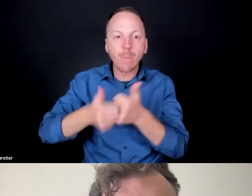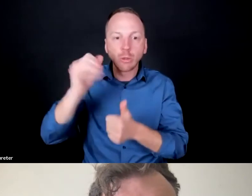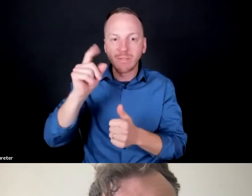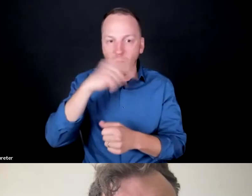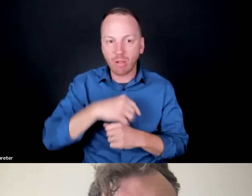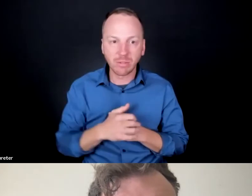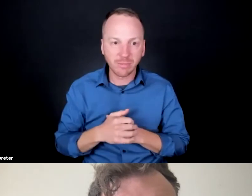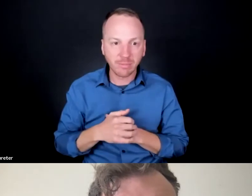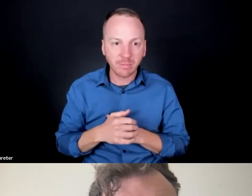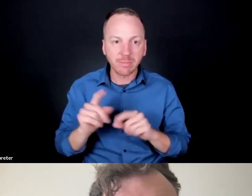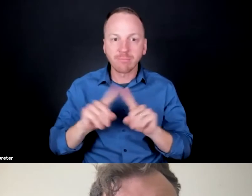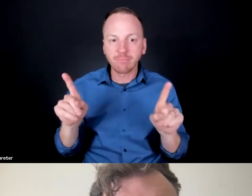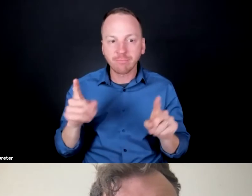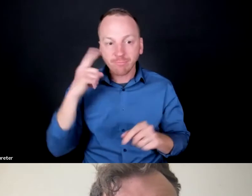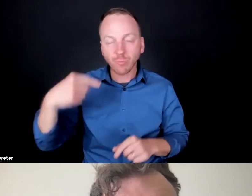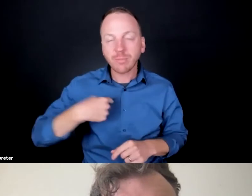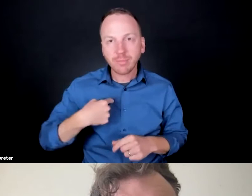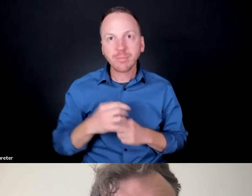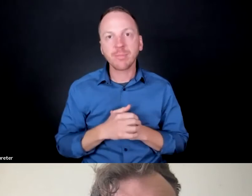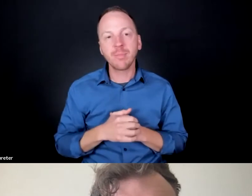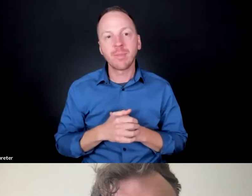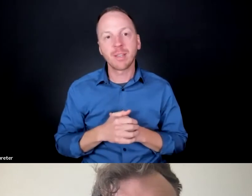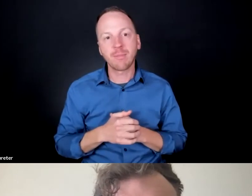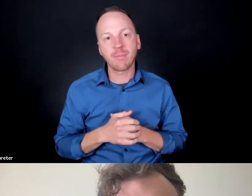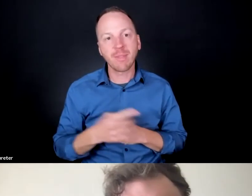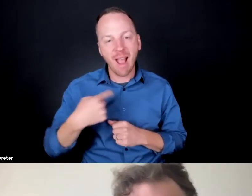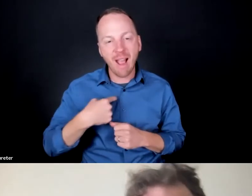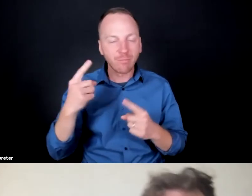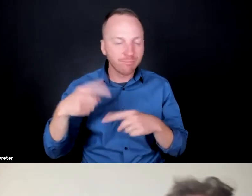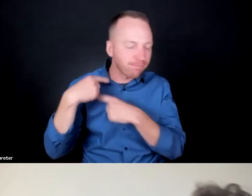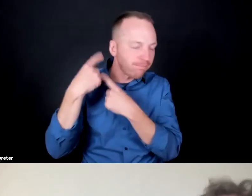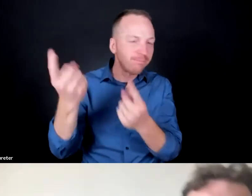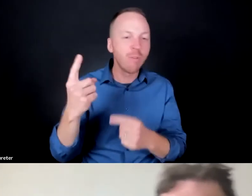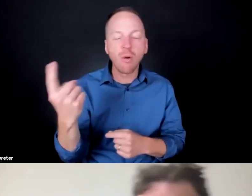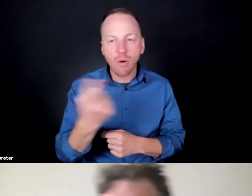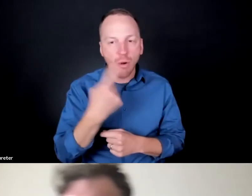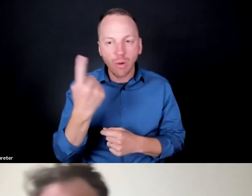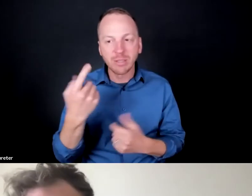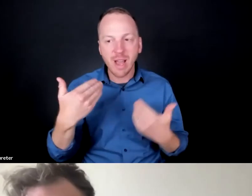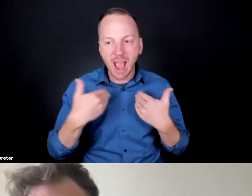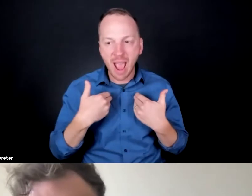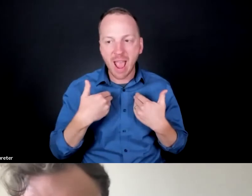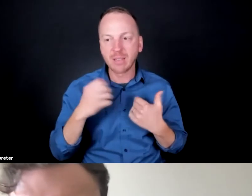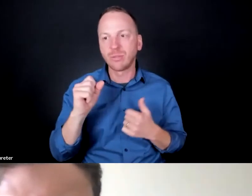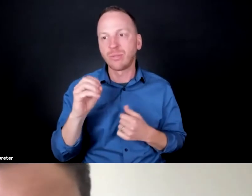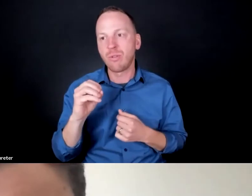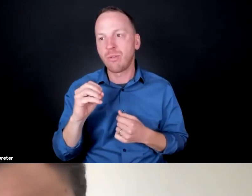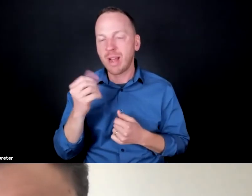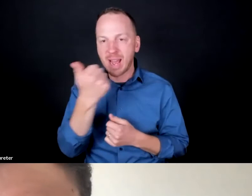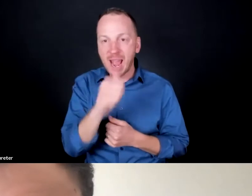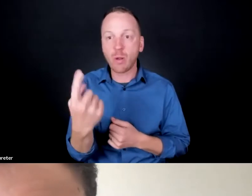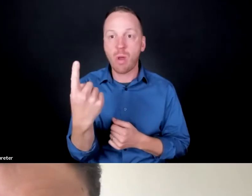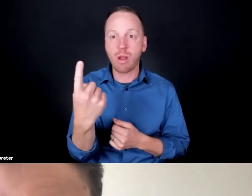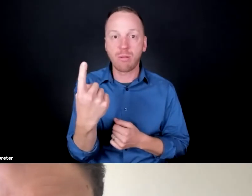false. But for me, like I have always had it so that